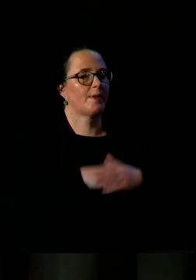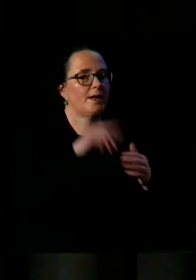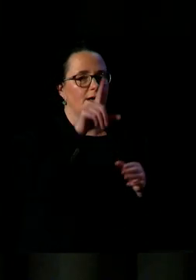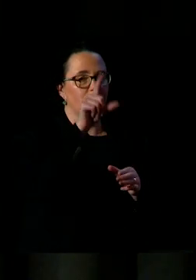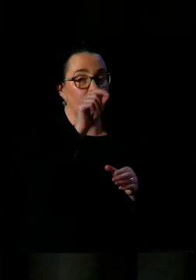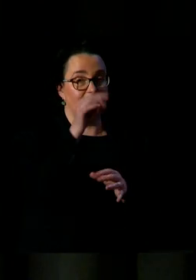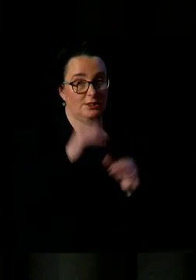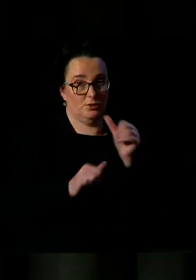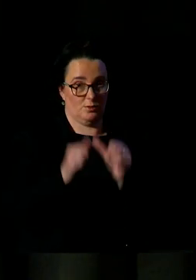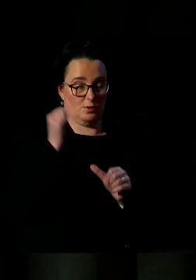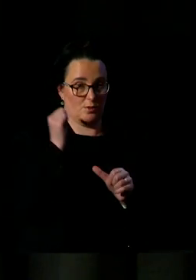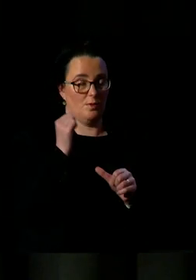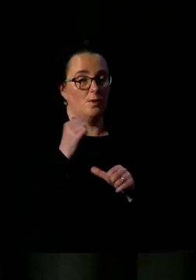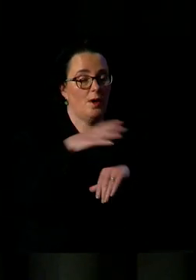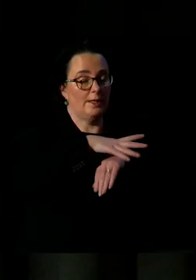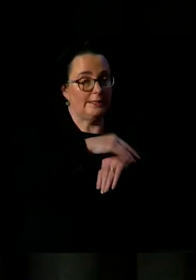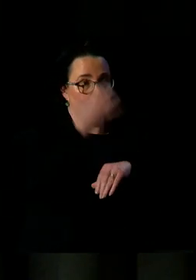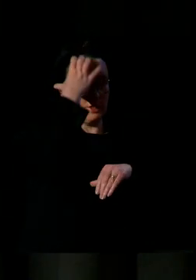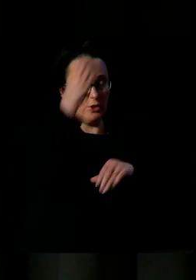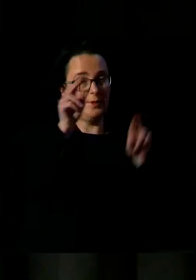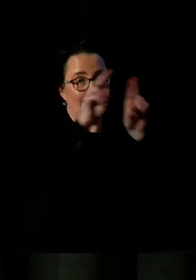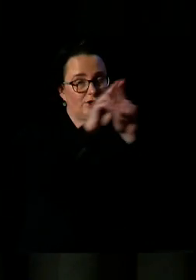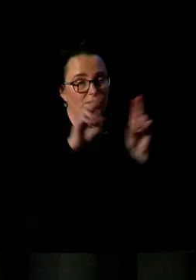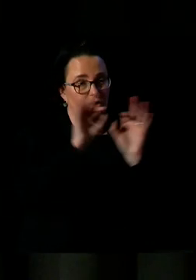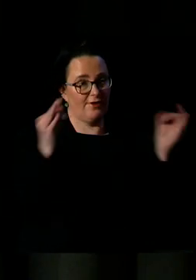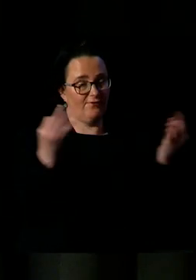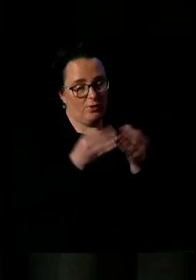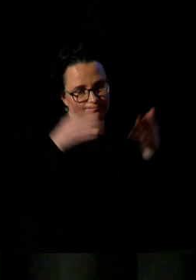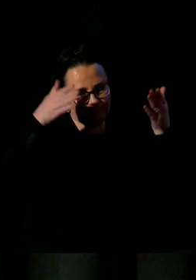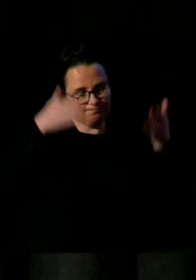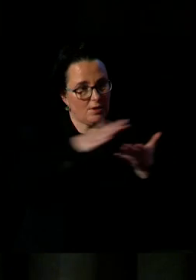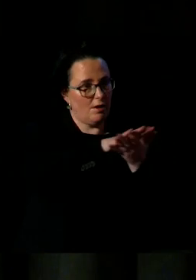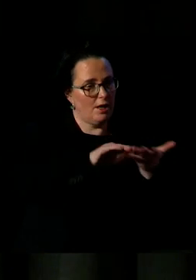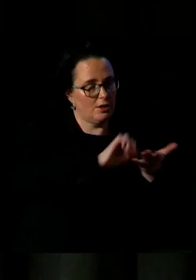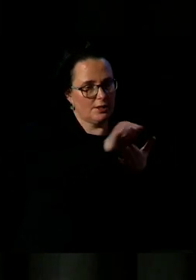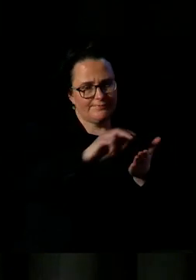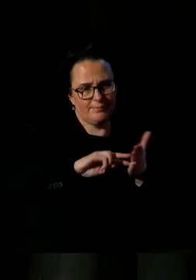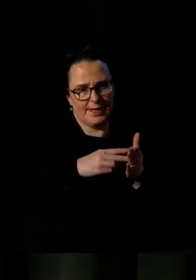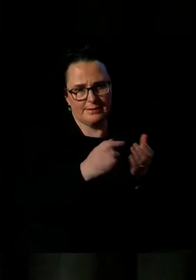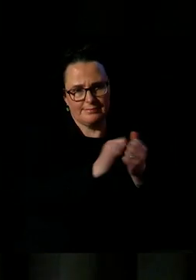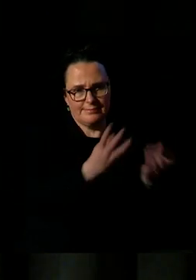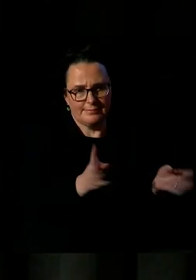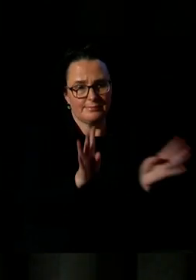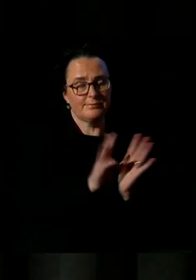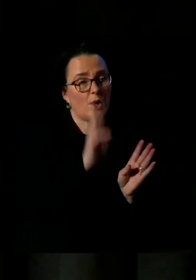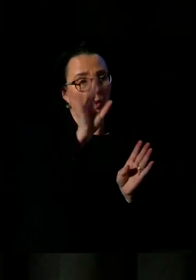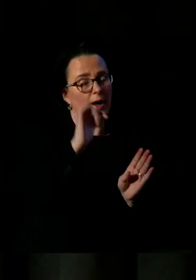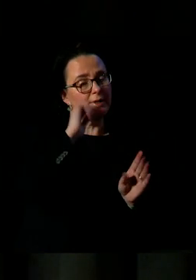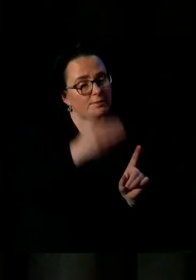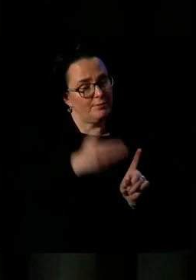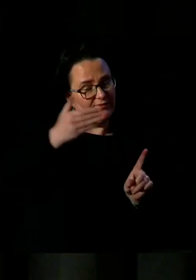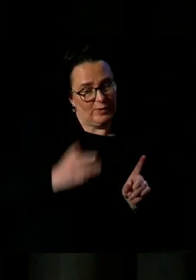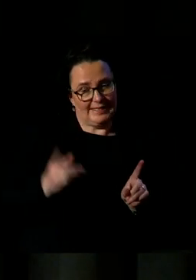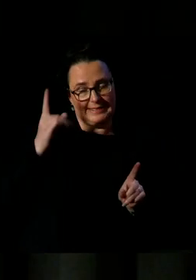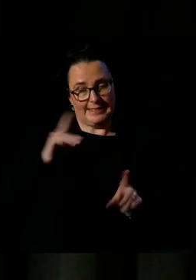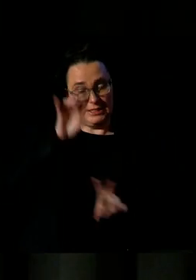20 years ago, the Stockholm International Forum on the Holocaust was convened after a survey in Sweden revealed that